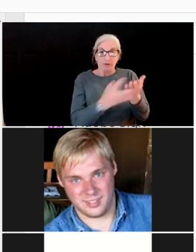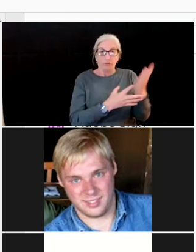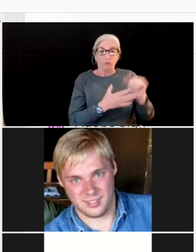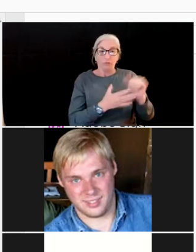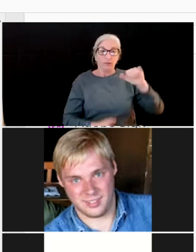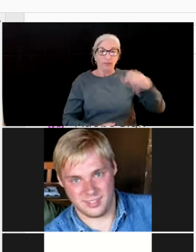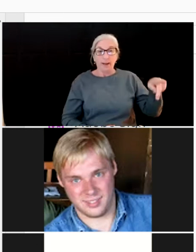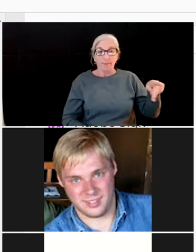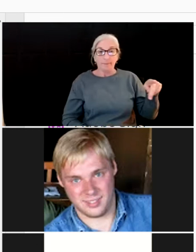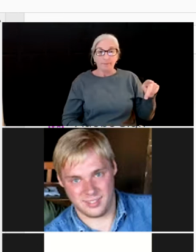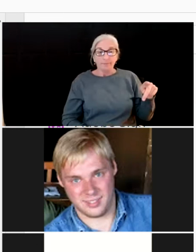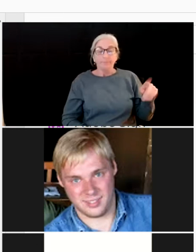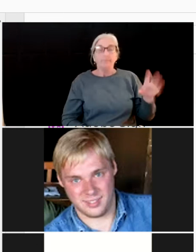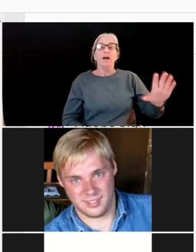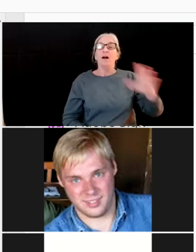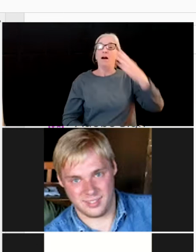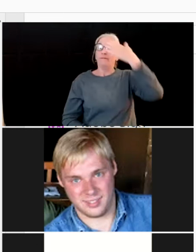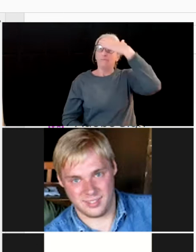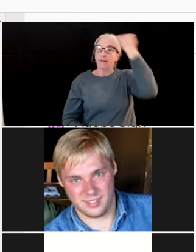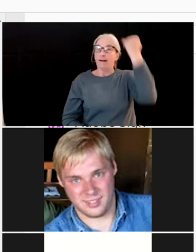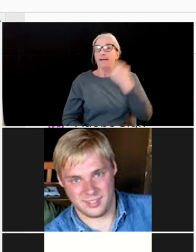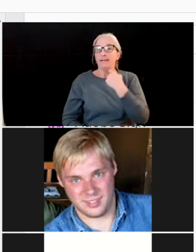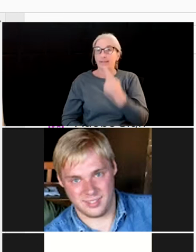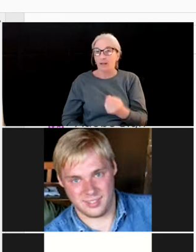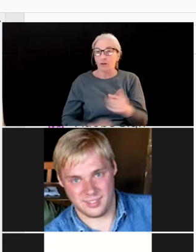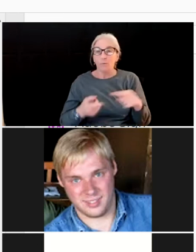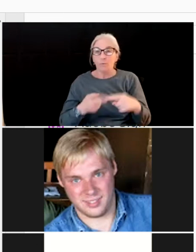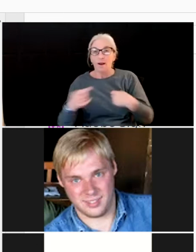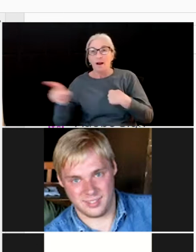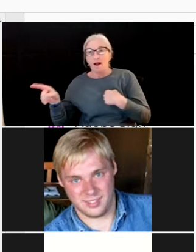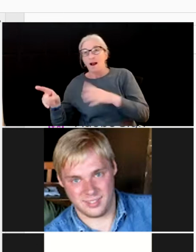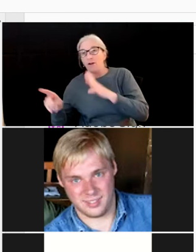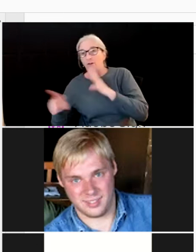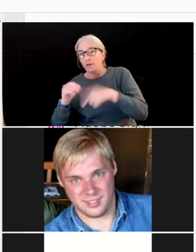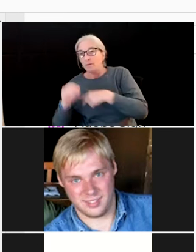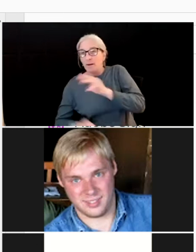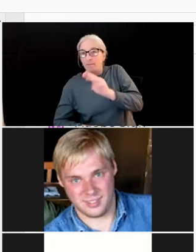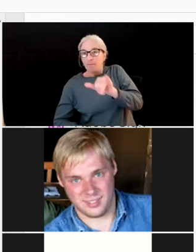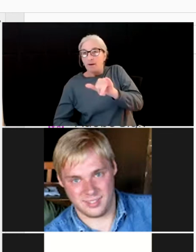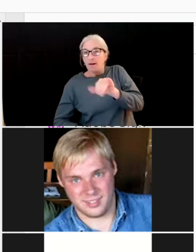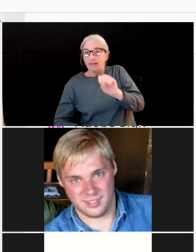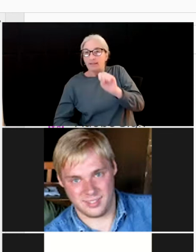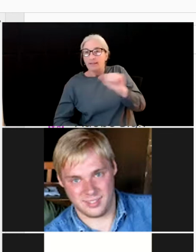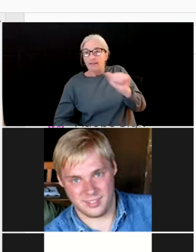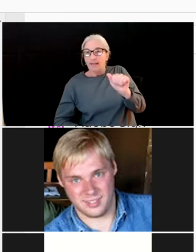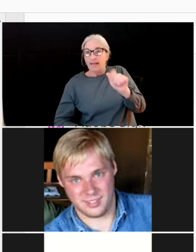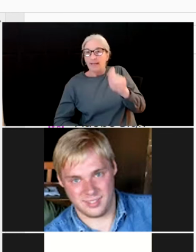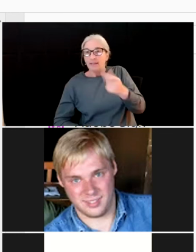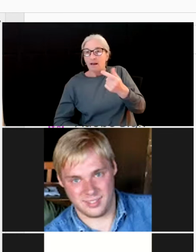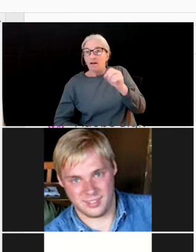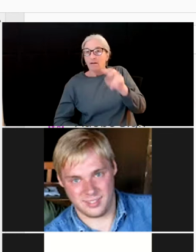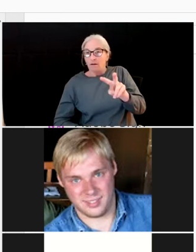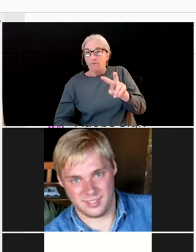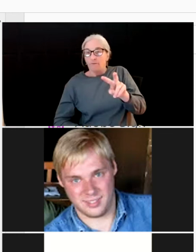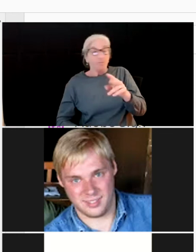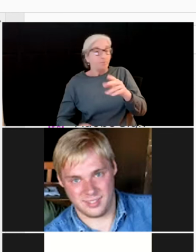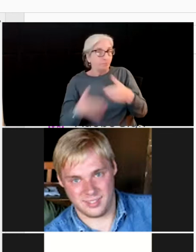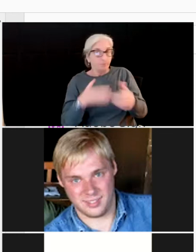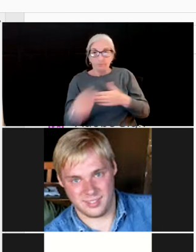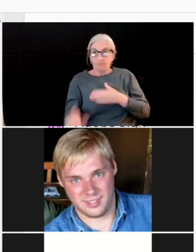And I forgot to mention when I talk about the MySSA.gov accounts is regardless of whether a client is reporting